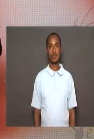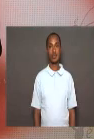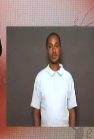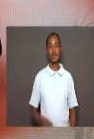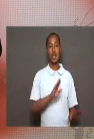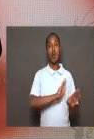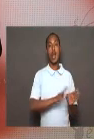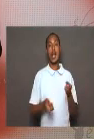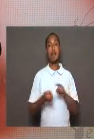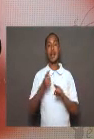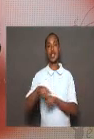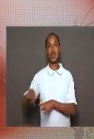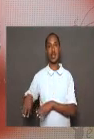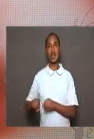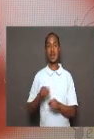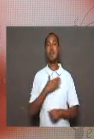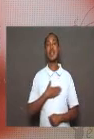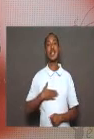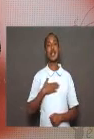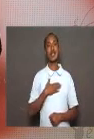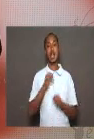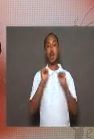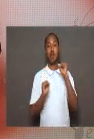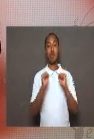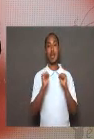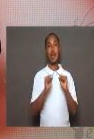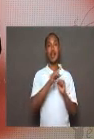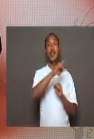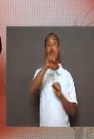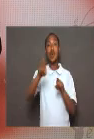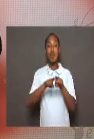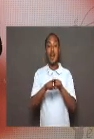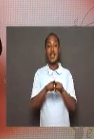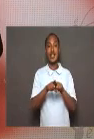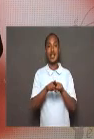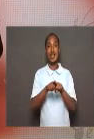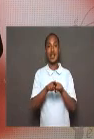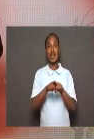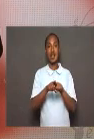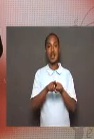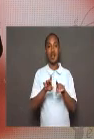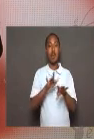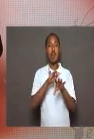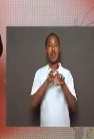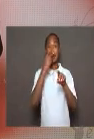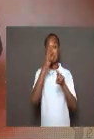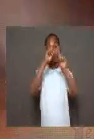Welcome back, students. Please compare your matches to the ones on the screen.